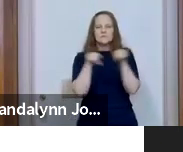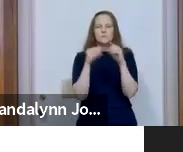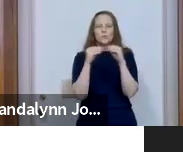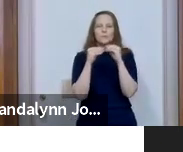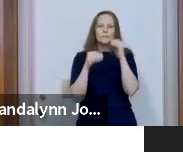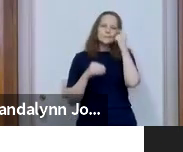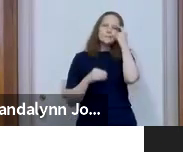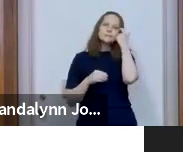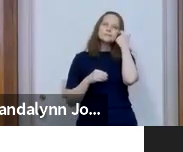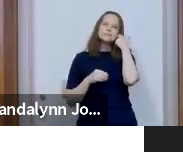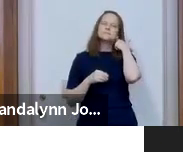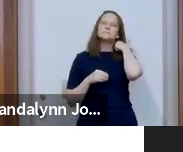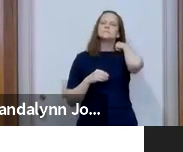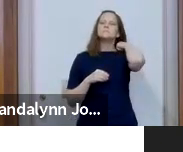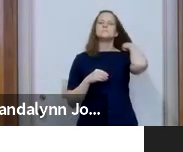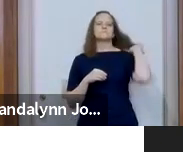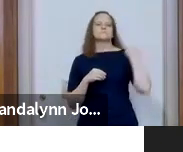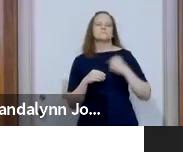slide.